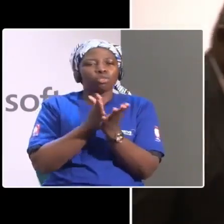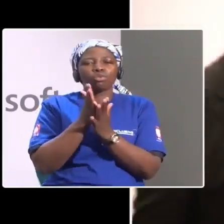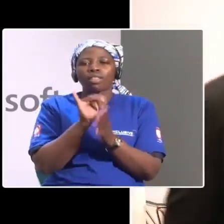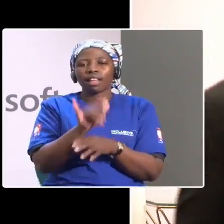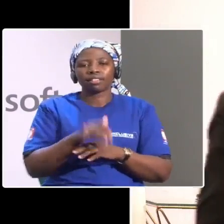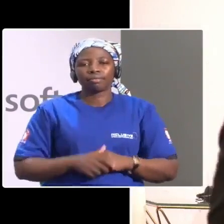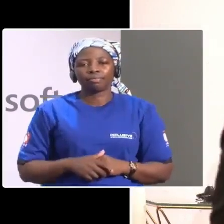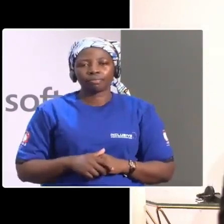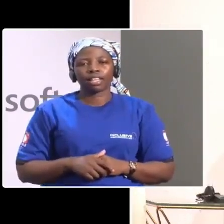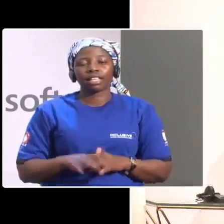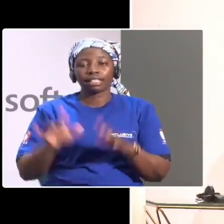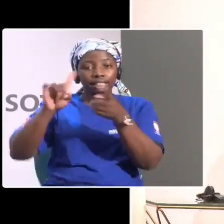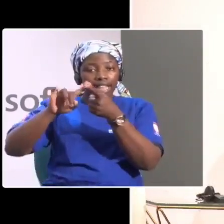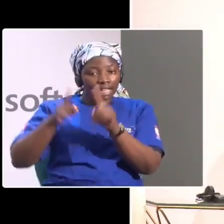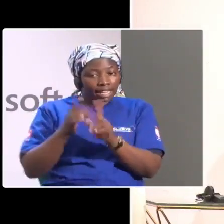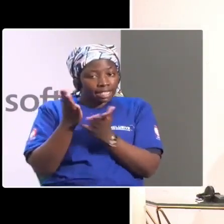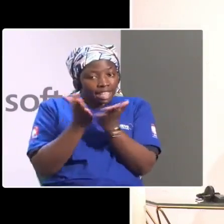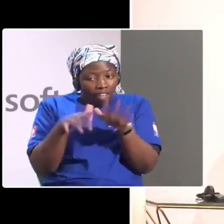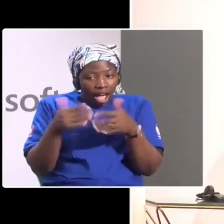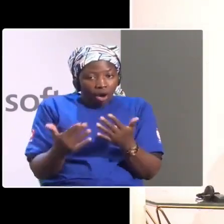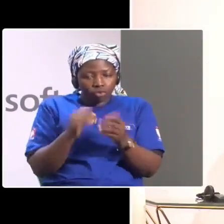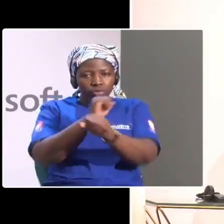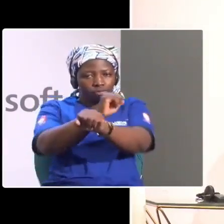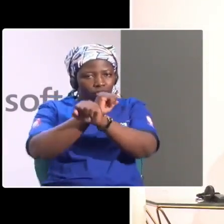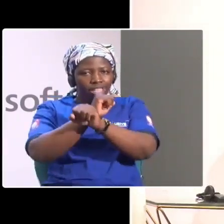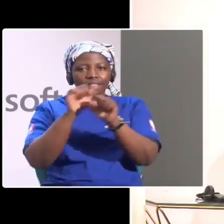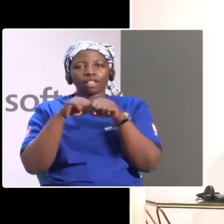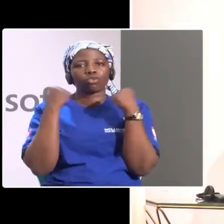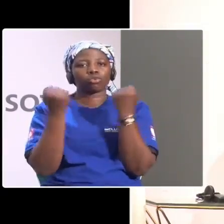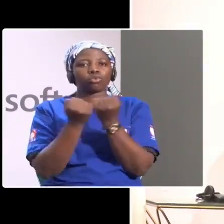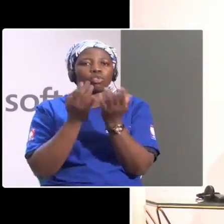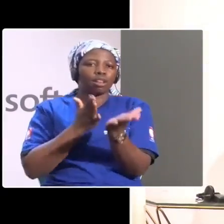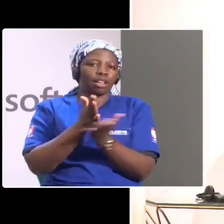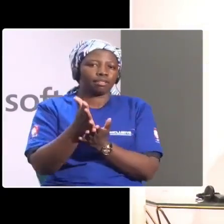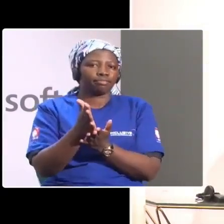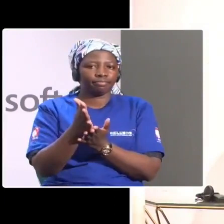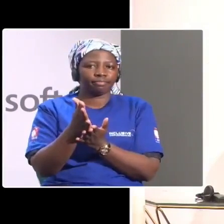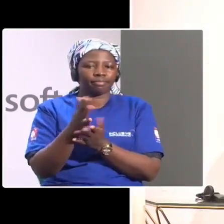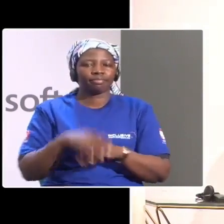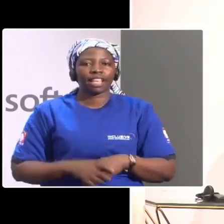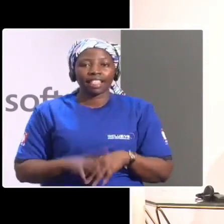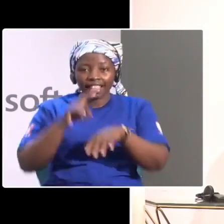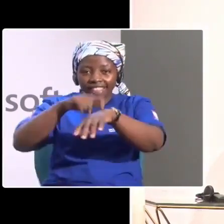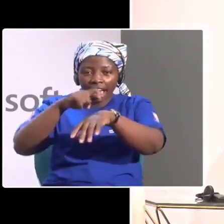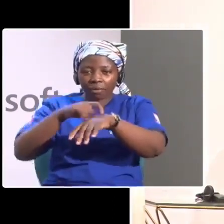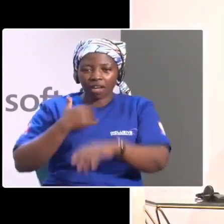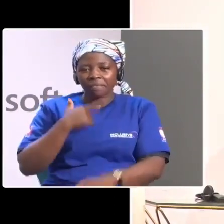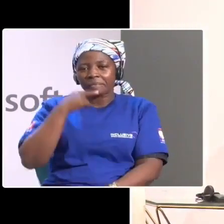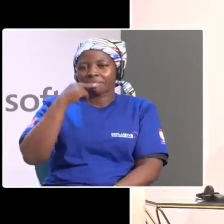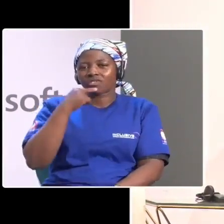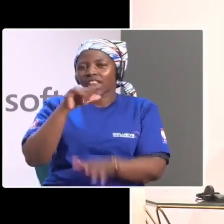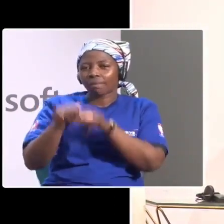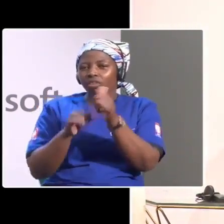extension, standards serve to protect even social rights. The moment we mention